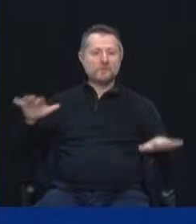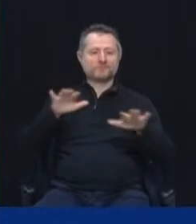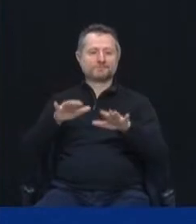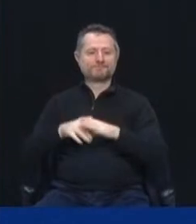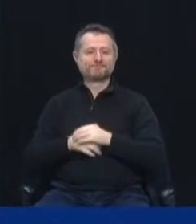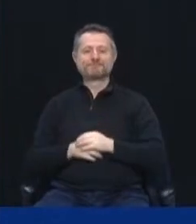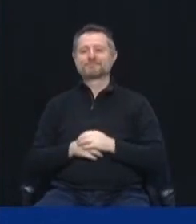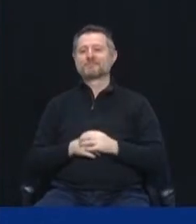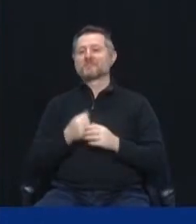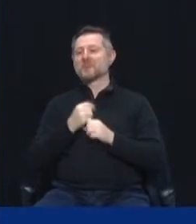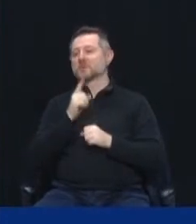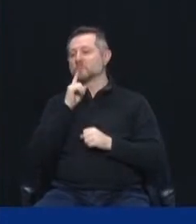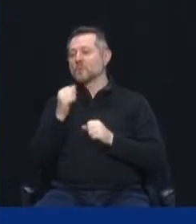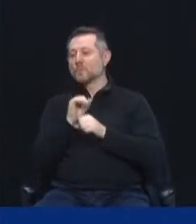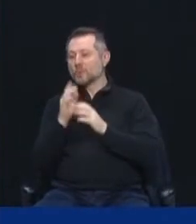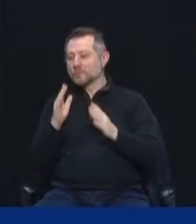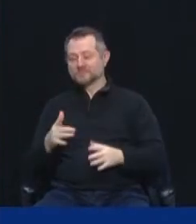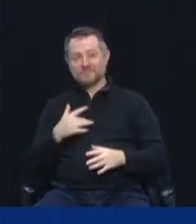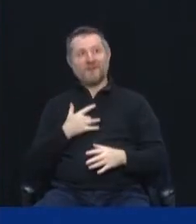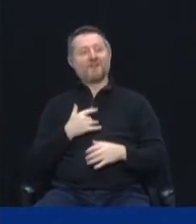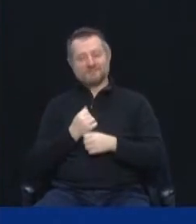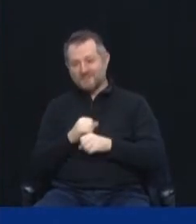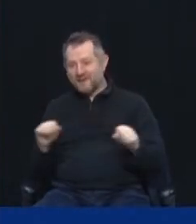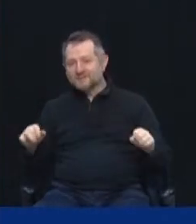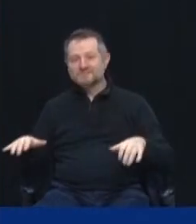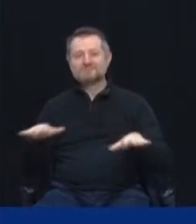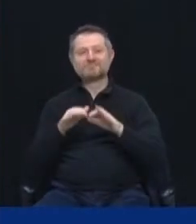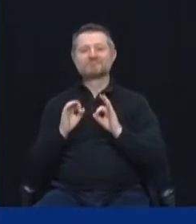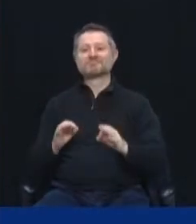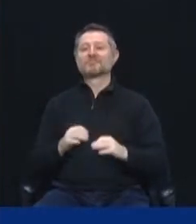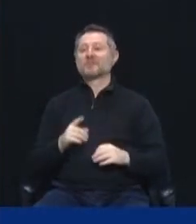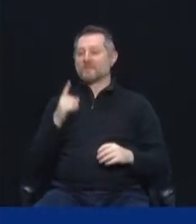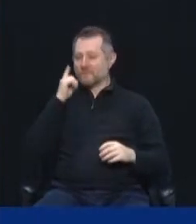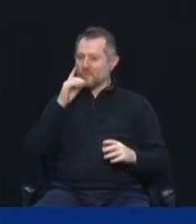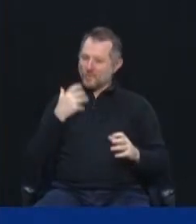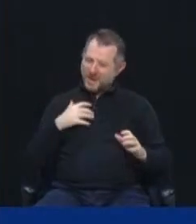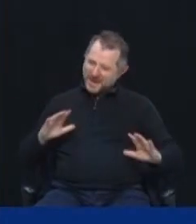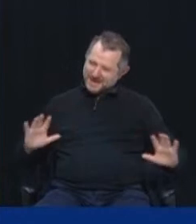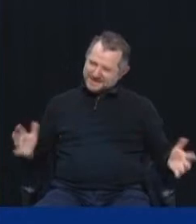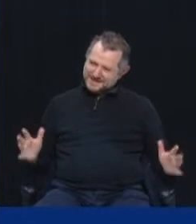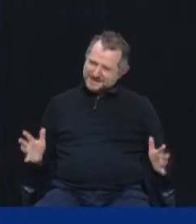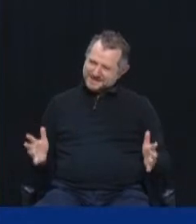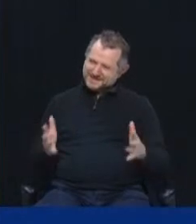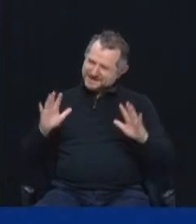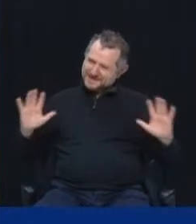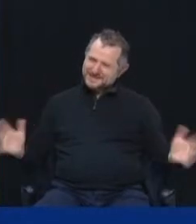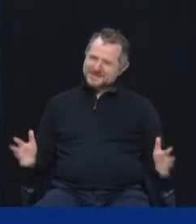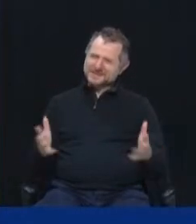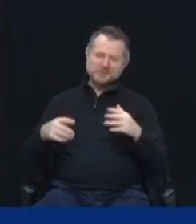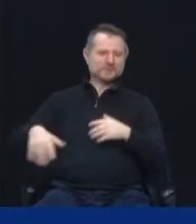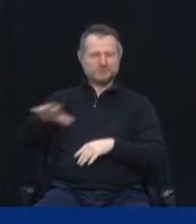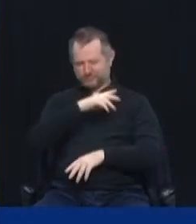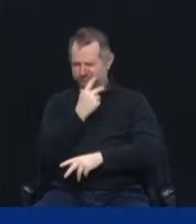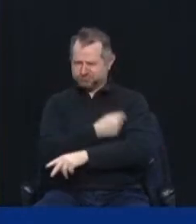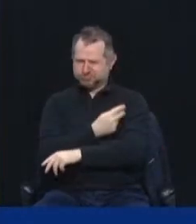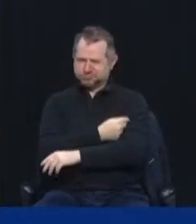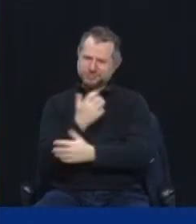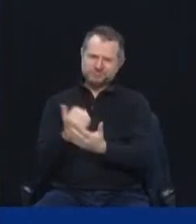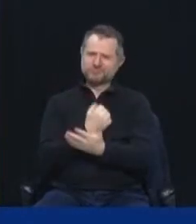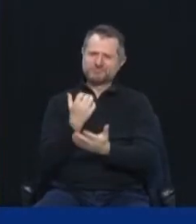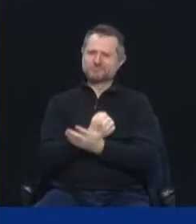delivery workers are safe. We want to get those vaccinations up because that's what works for